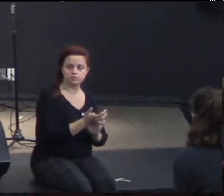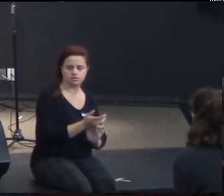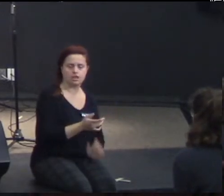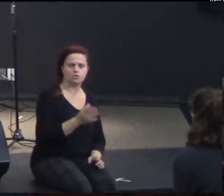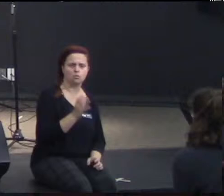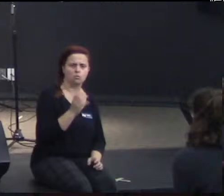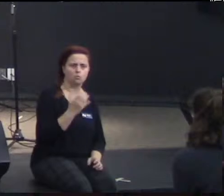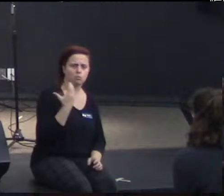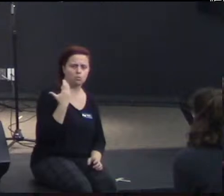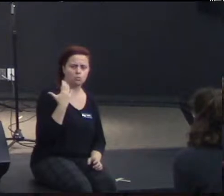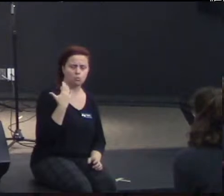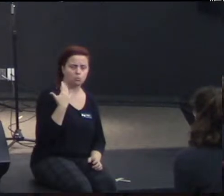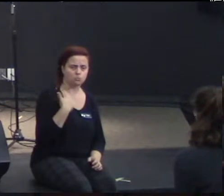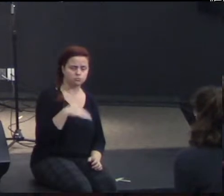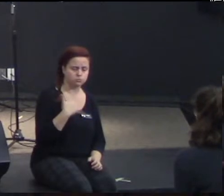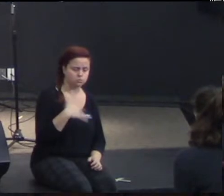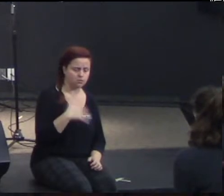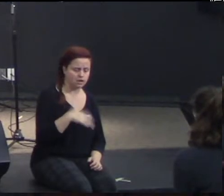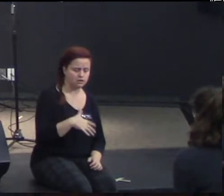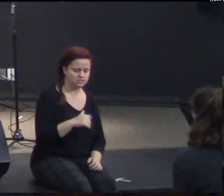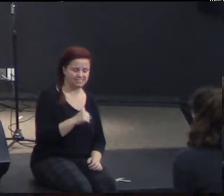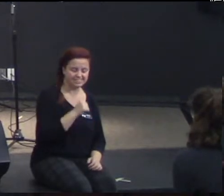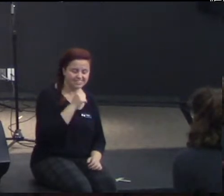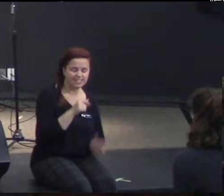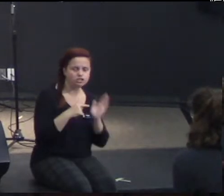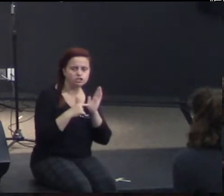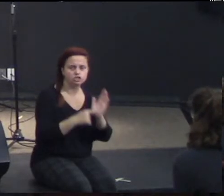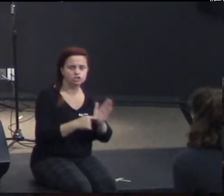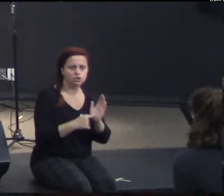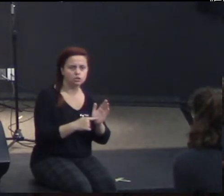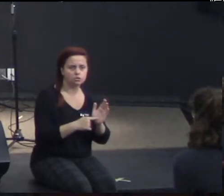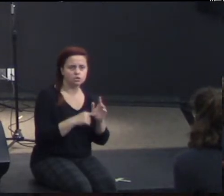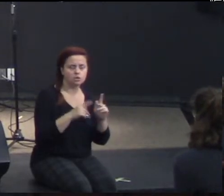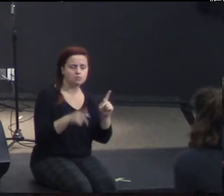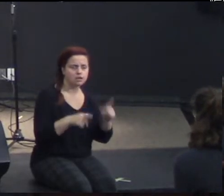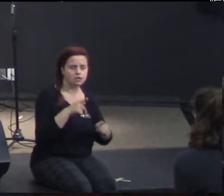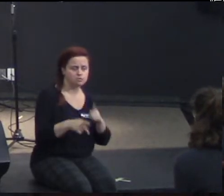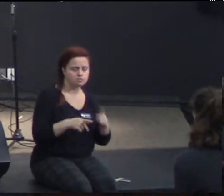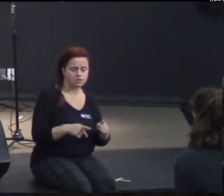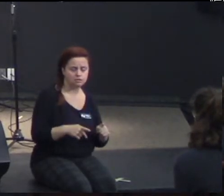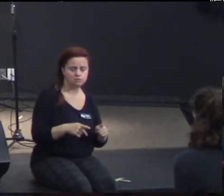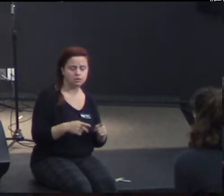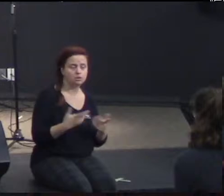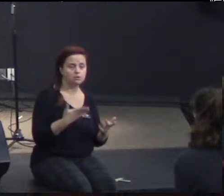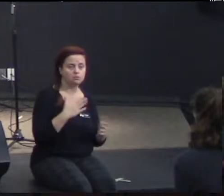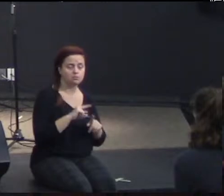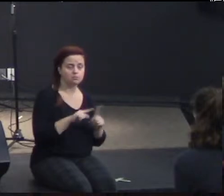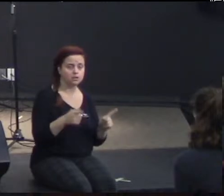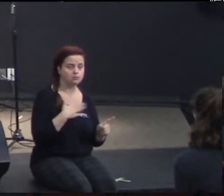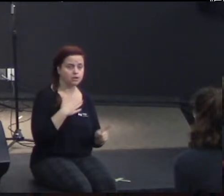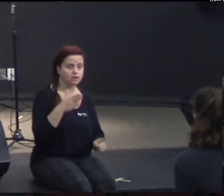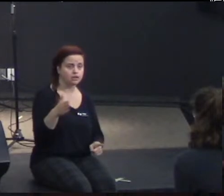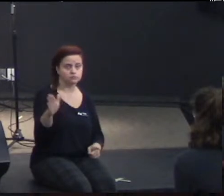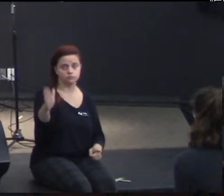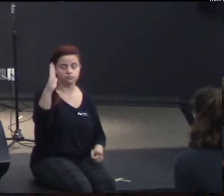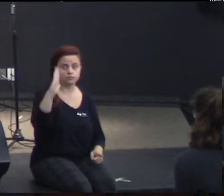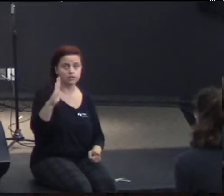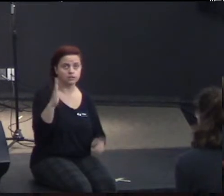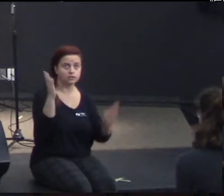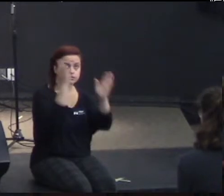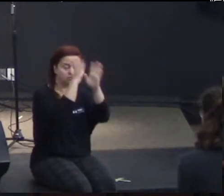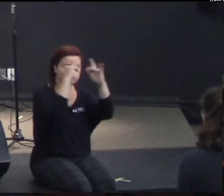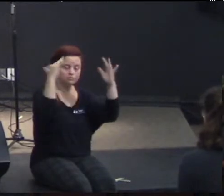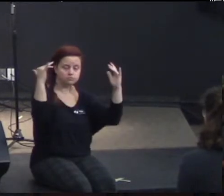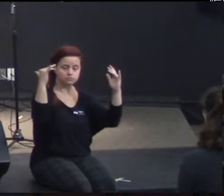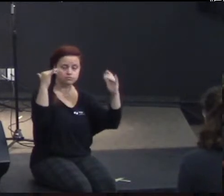revealed to you by man, but by my Father in heaven. Therefore, I give you of all people the keys. And I tell